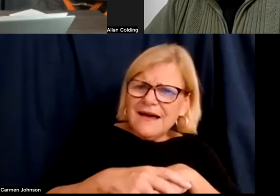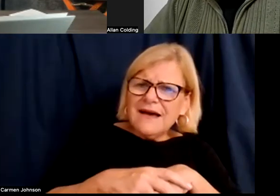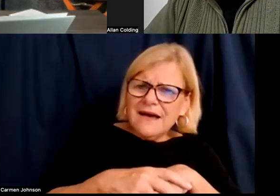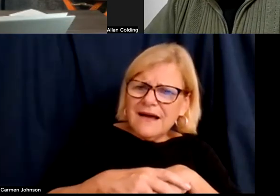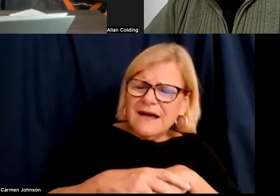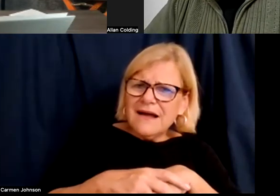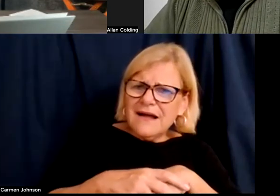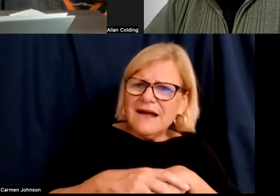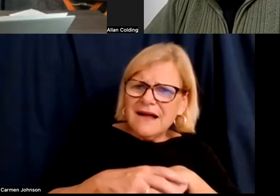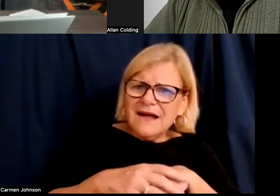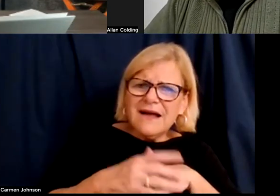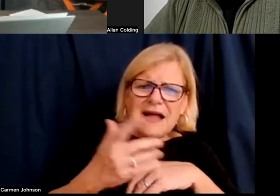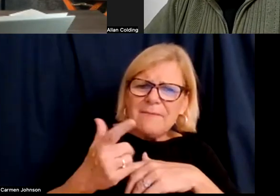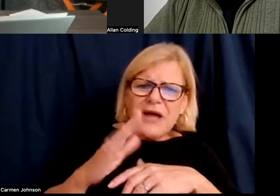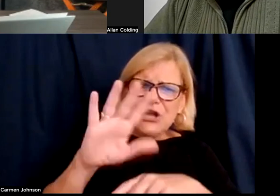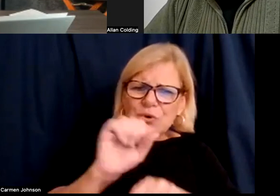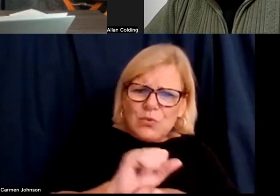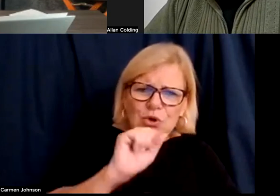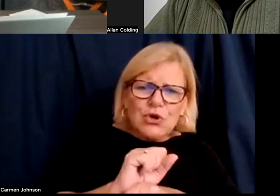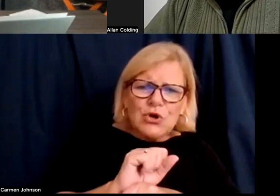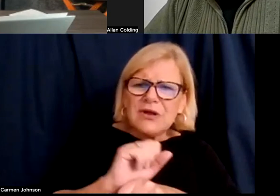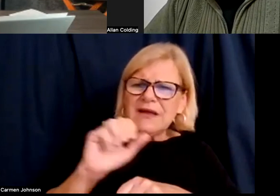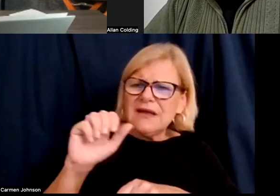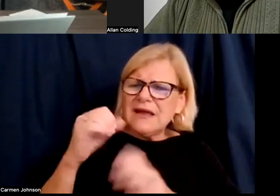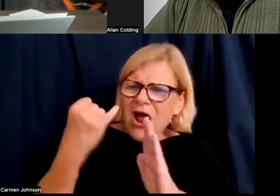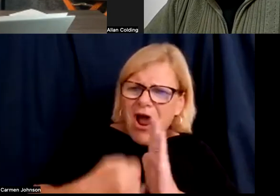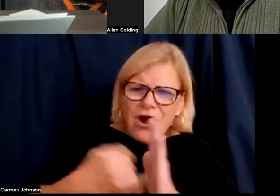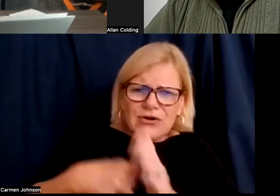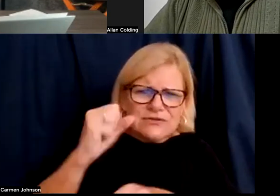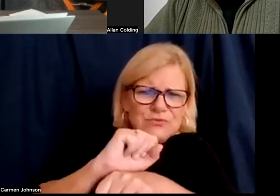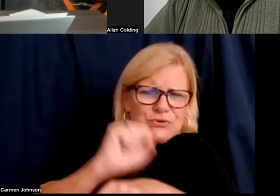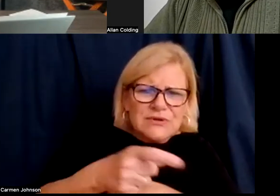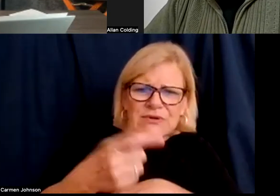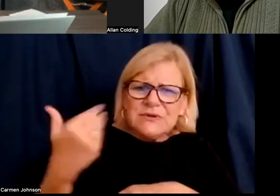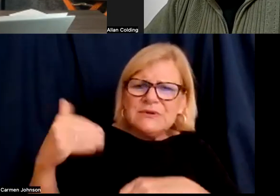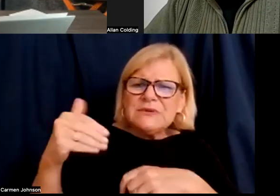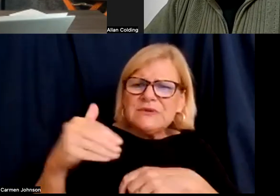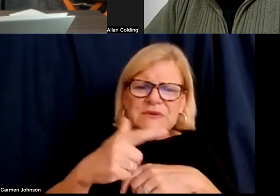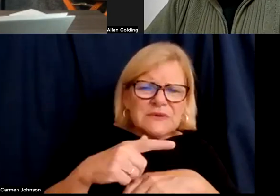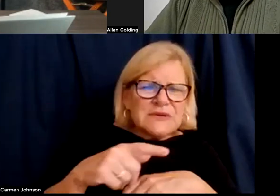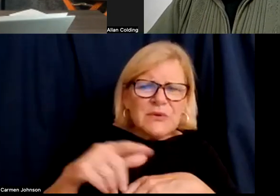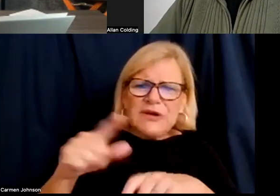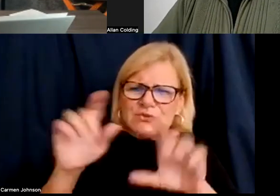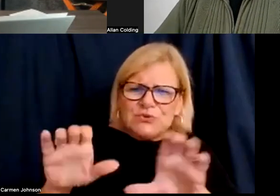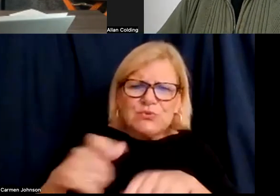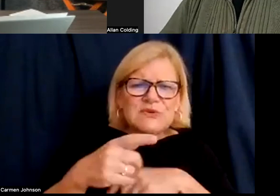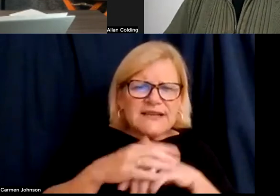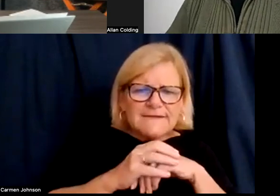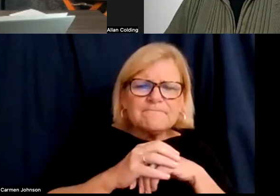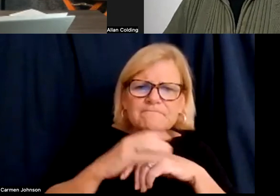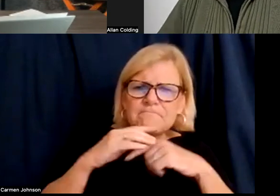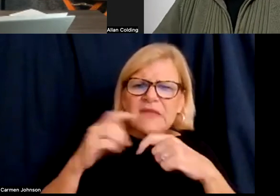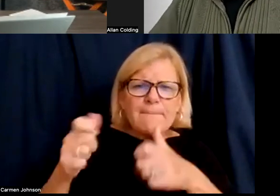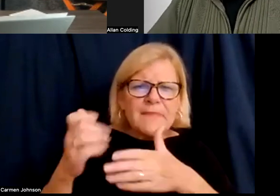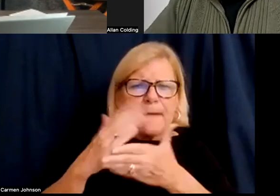uh, just the work and artistry that goes into, uh, you know, the work that you do and being a part of